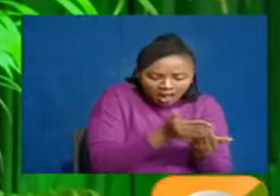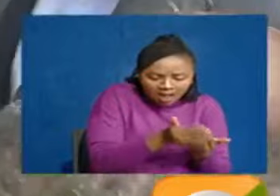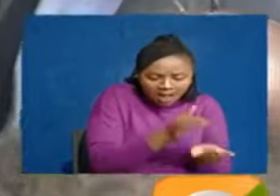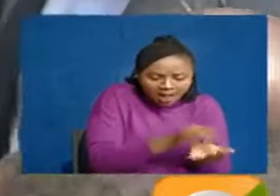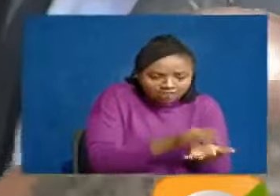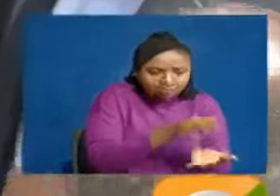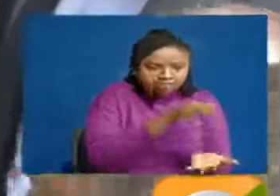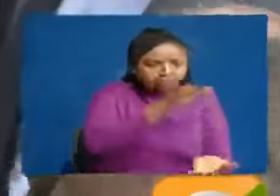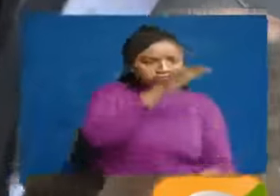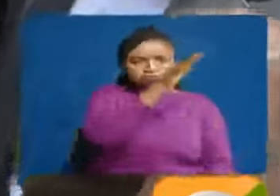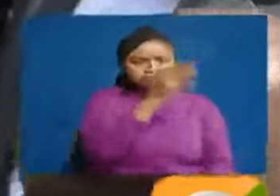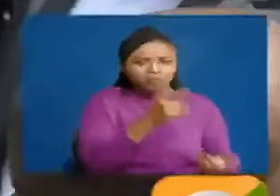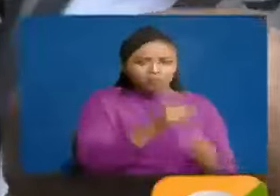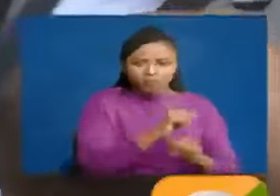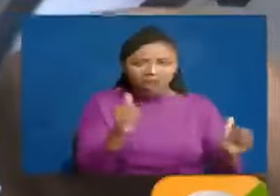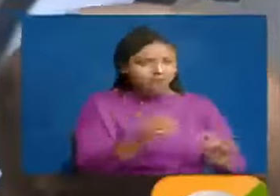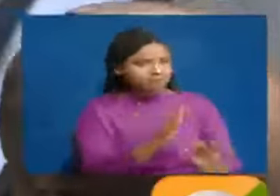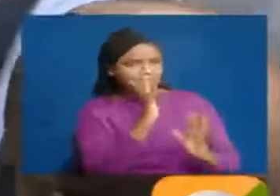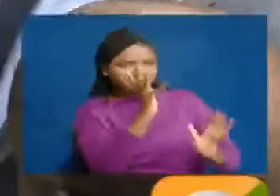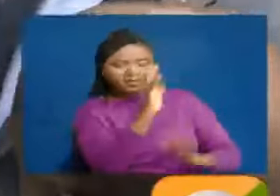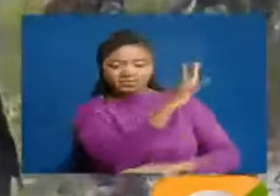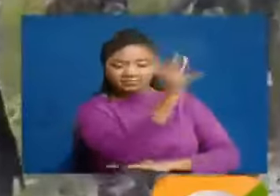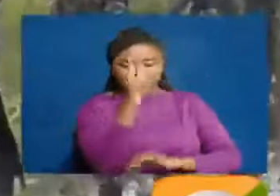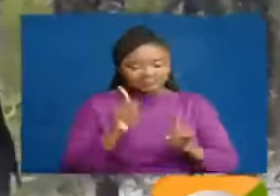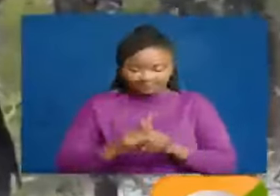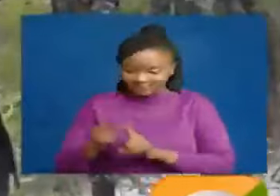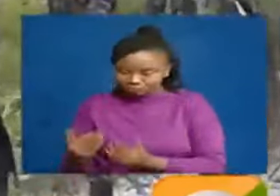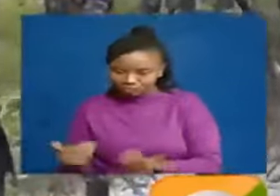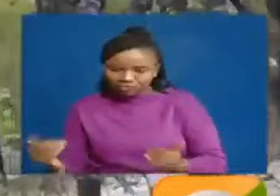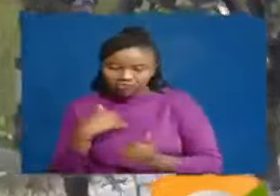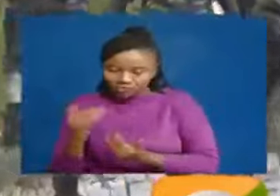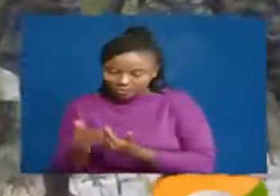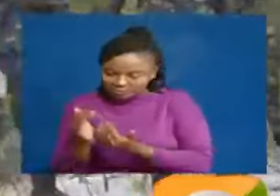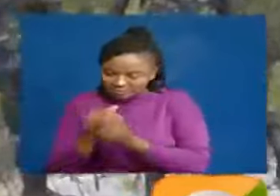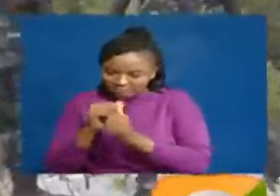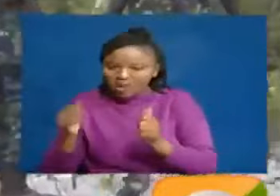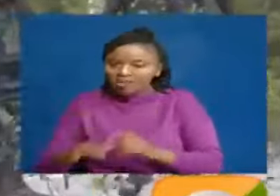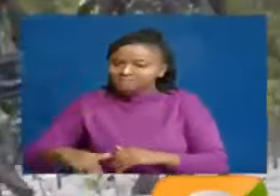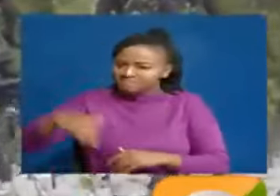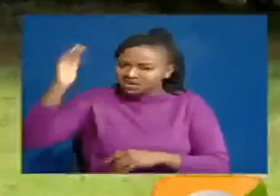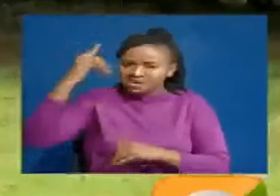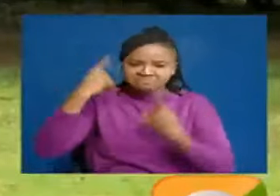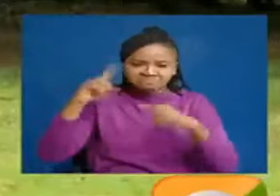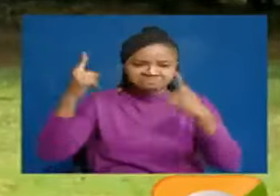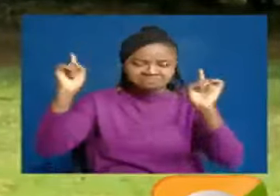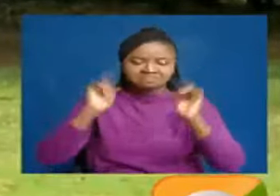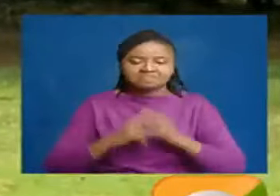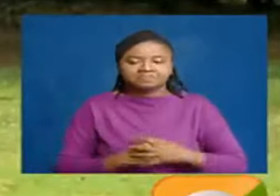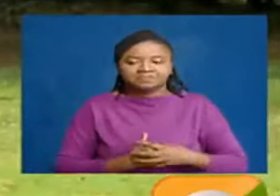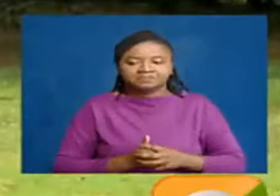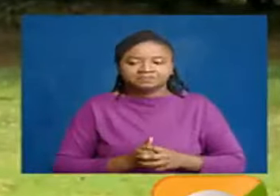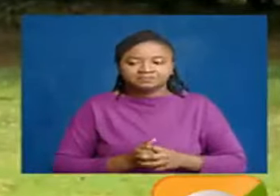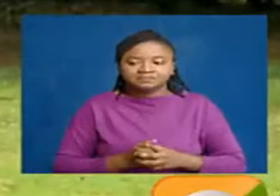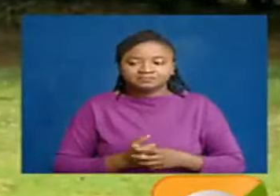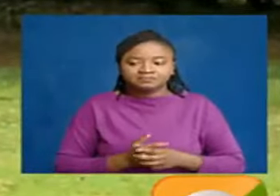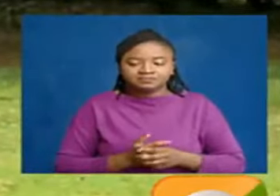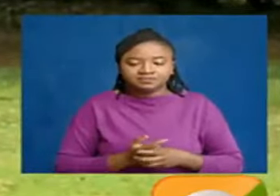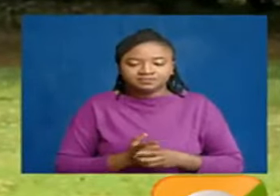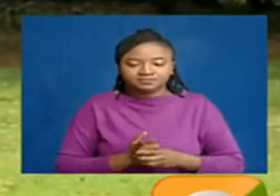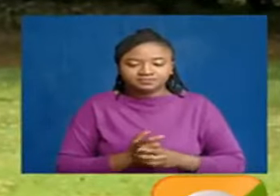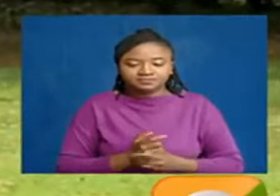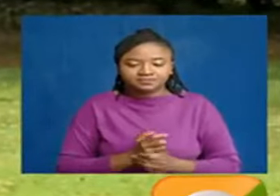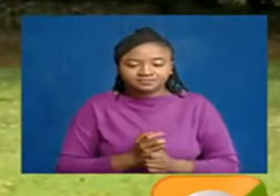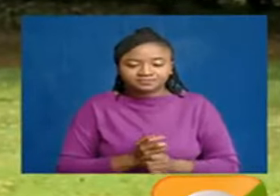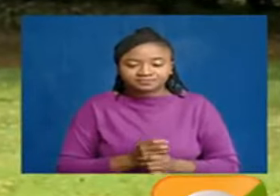children. Siku hii iliadhimishwa pia katika kaunti mbalimbali nchini. Maadhimisho ya kwanza ya siku ya